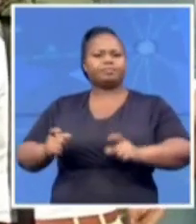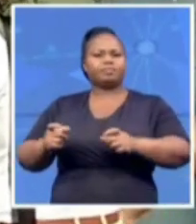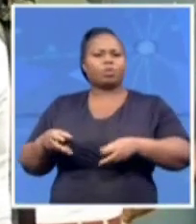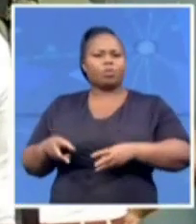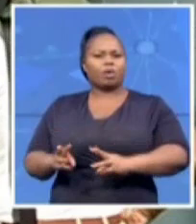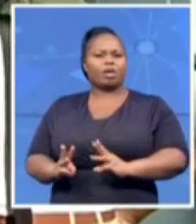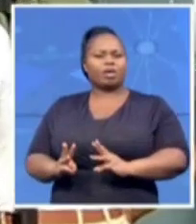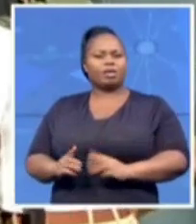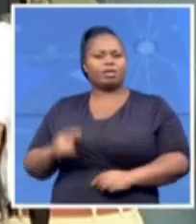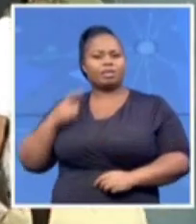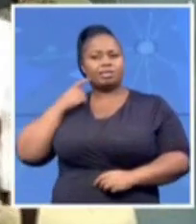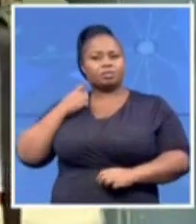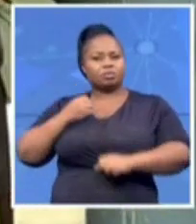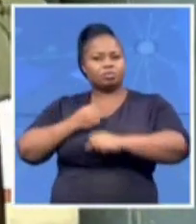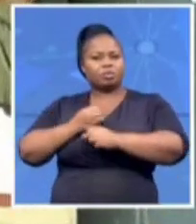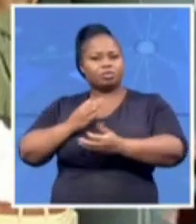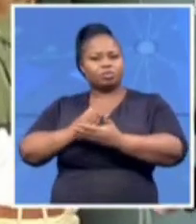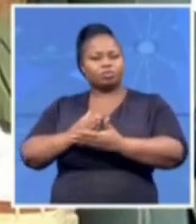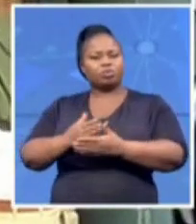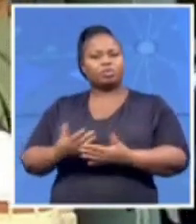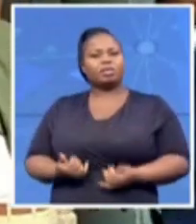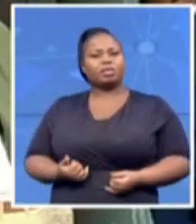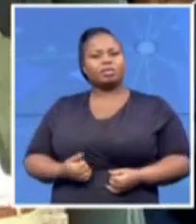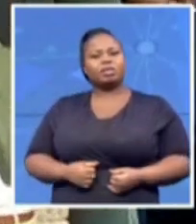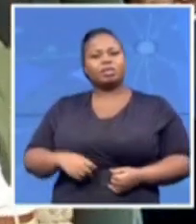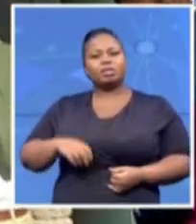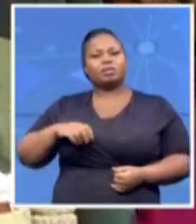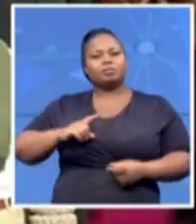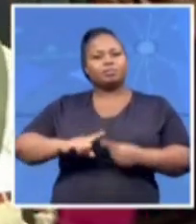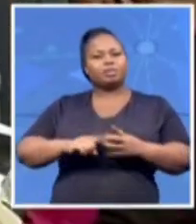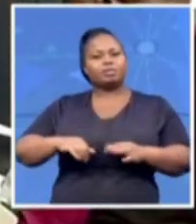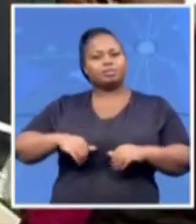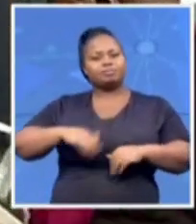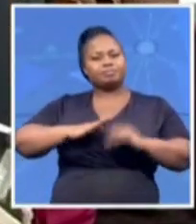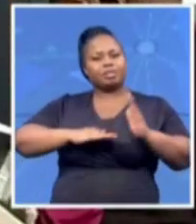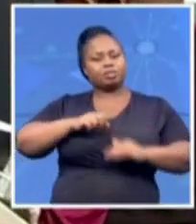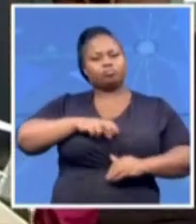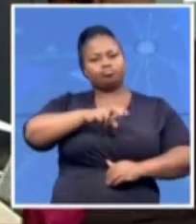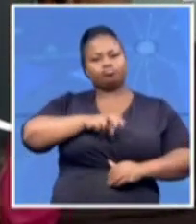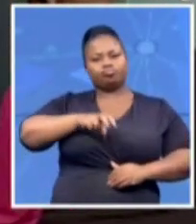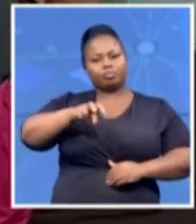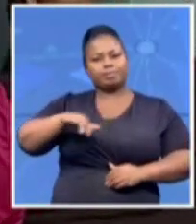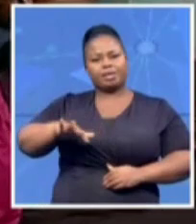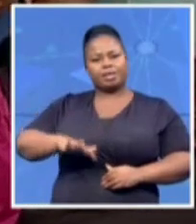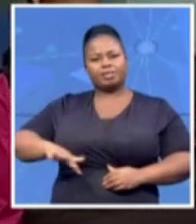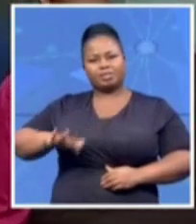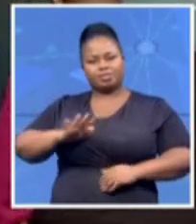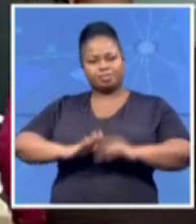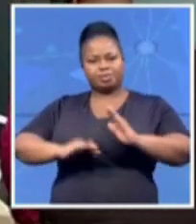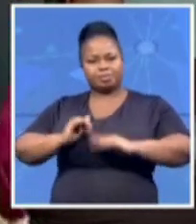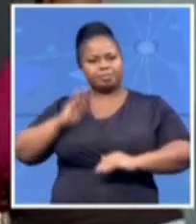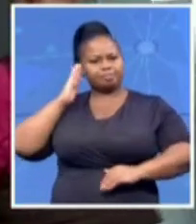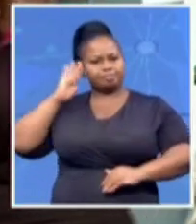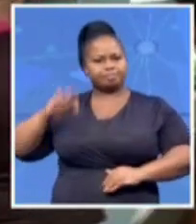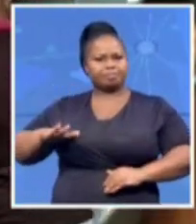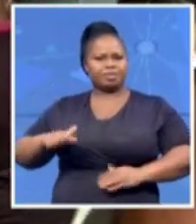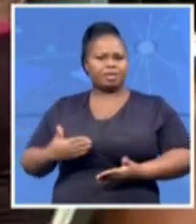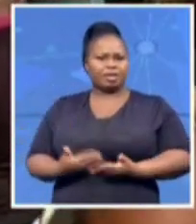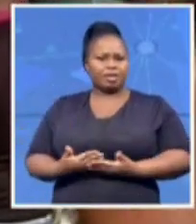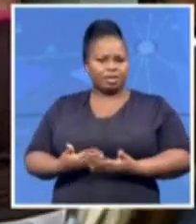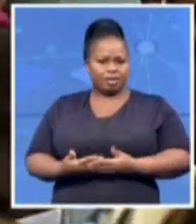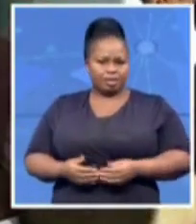mobile places are built for the families, at least so that they are accommodated within the next 7